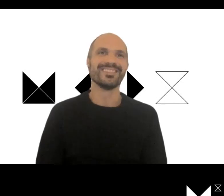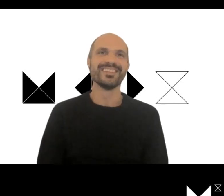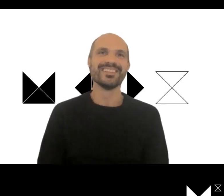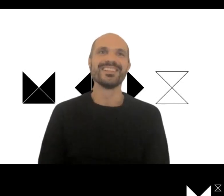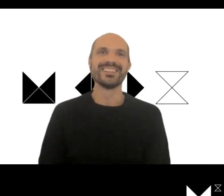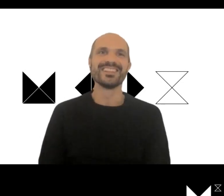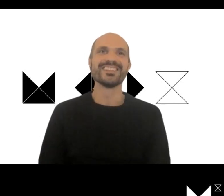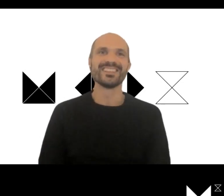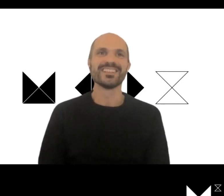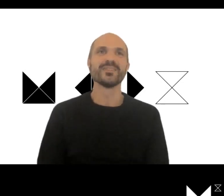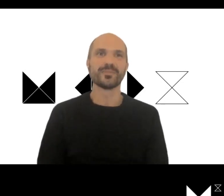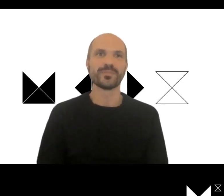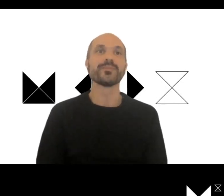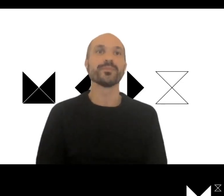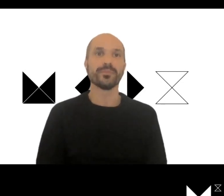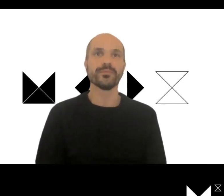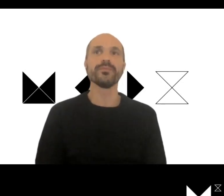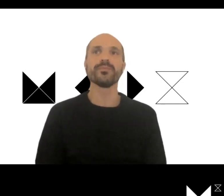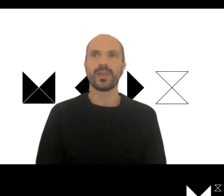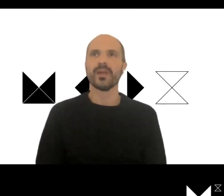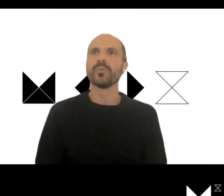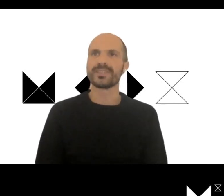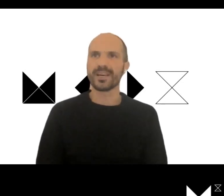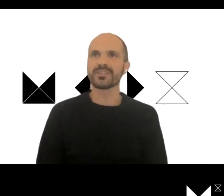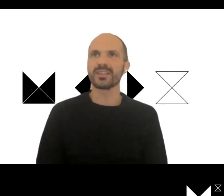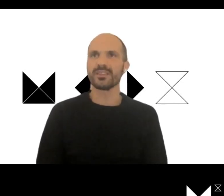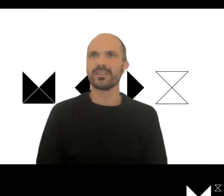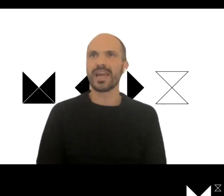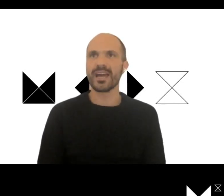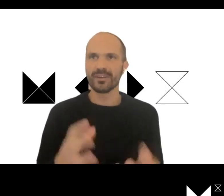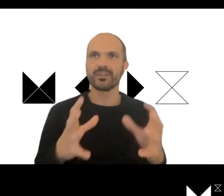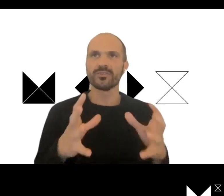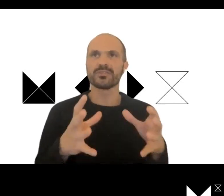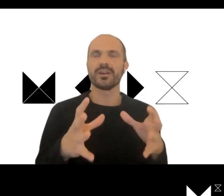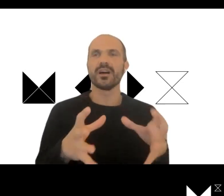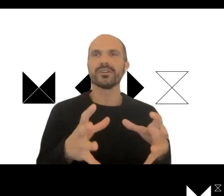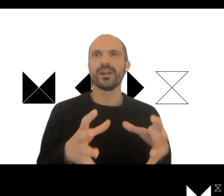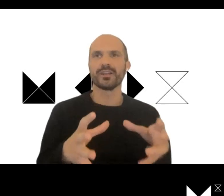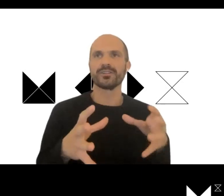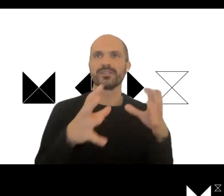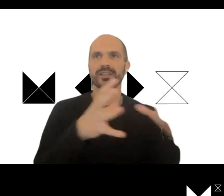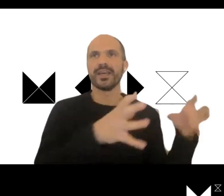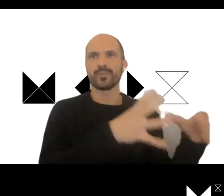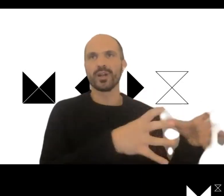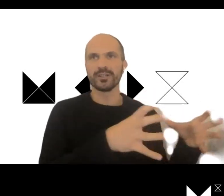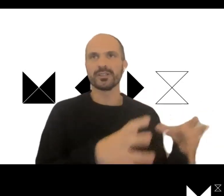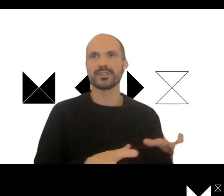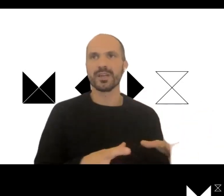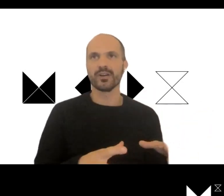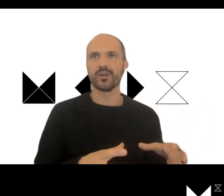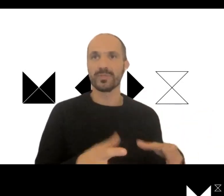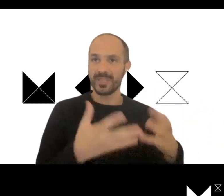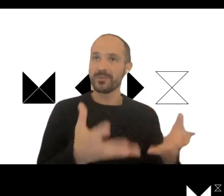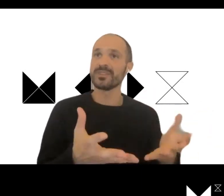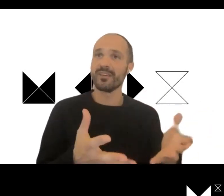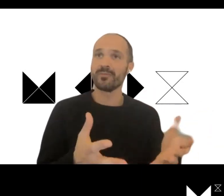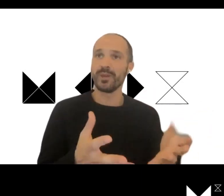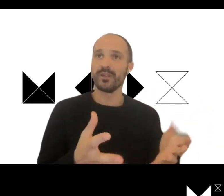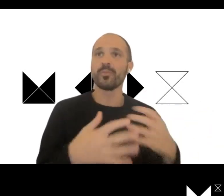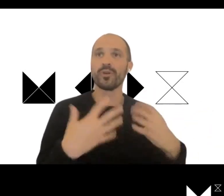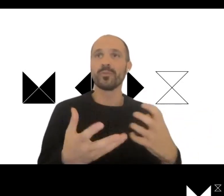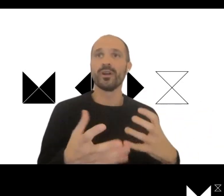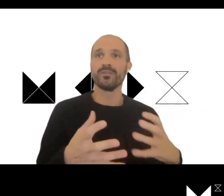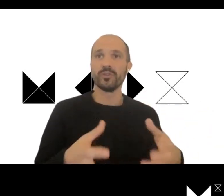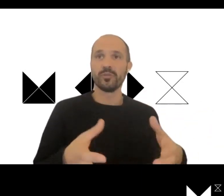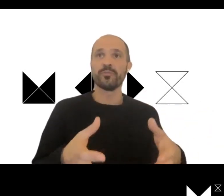get contractors locally. But it sounds like having those contractors in that project in Stockholm seems to have